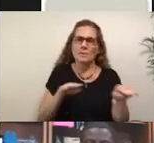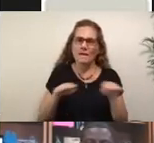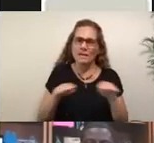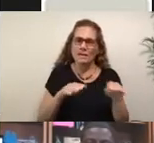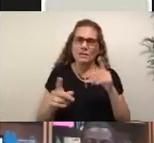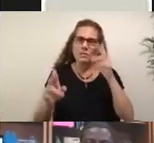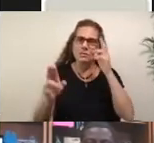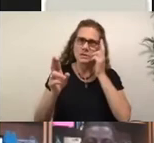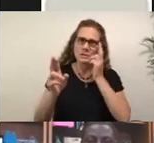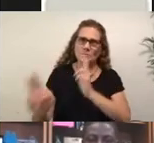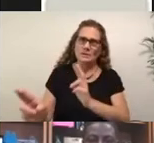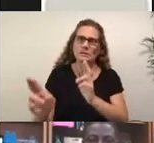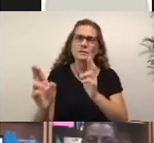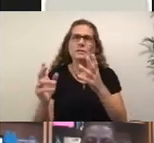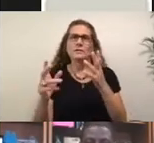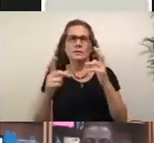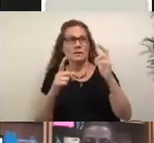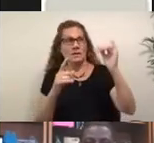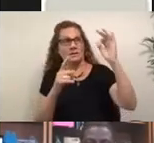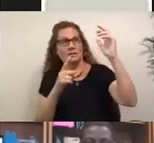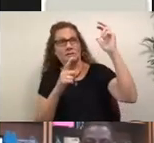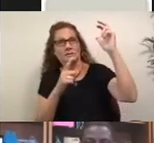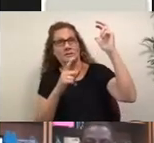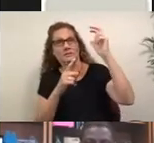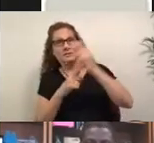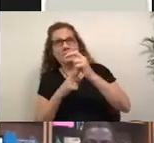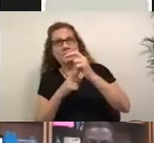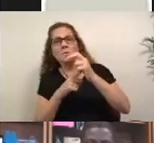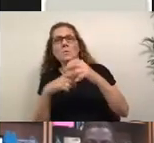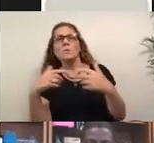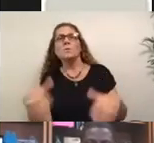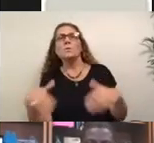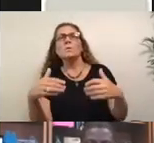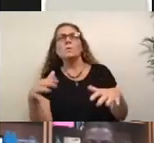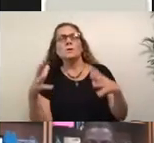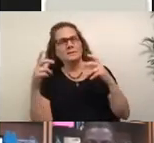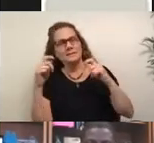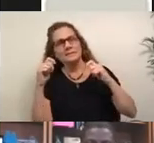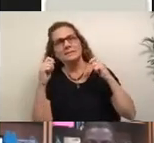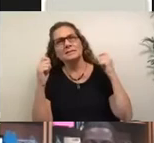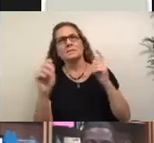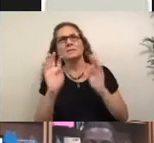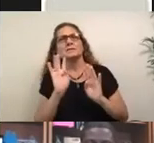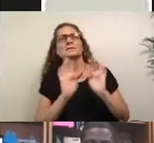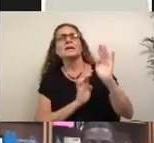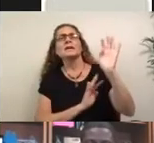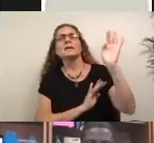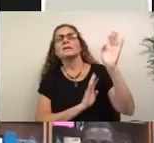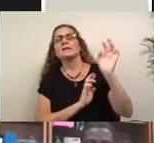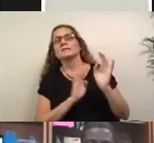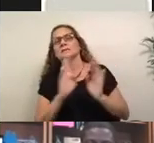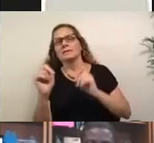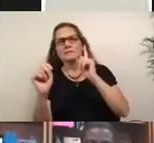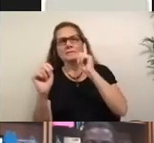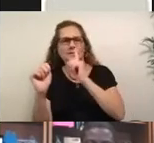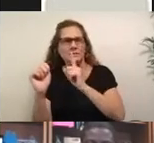of responsible revelers. So go Bucks, go Bucks. Turning now to the COVID-19 gating